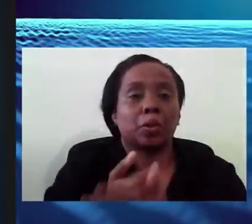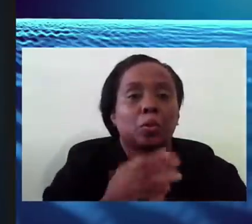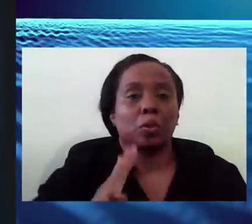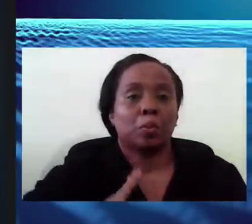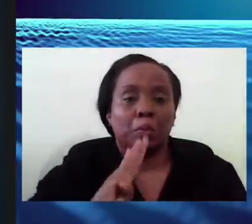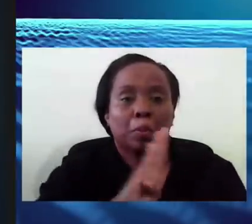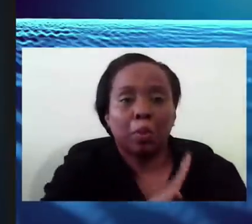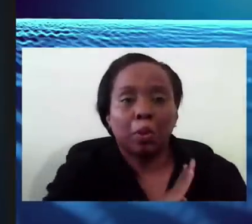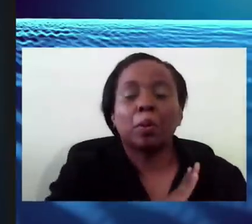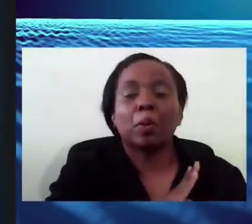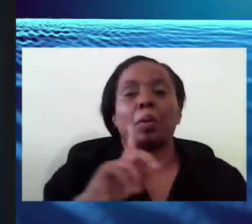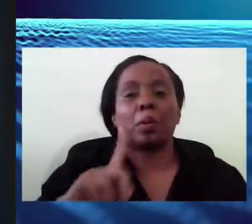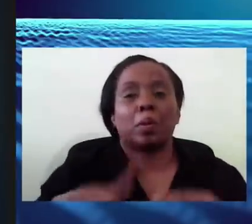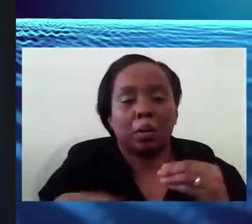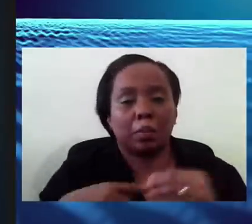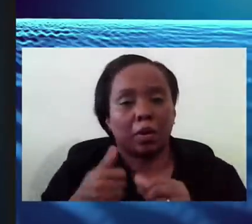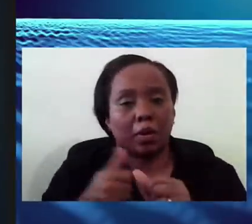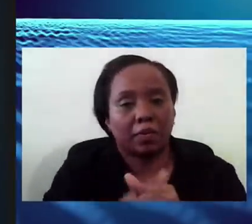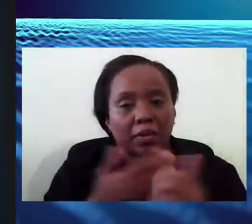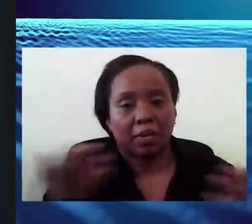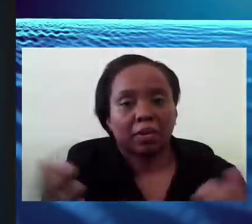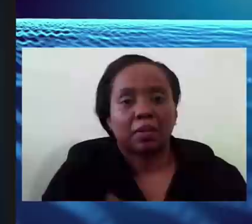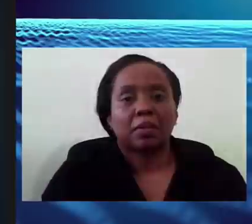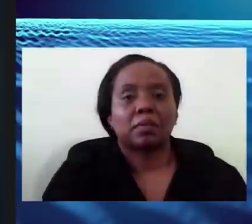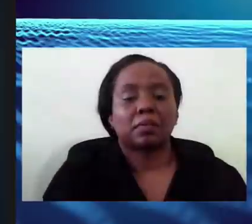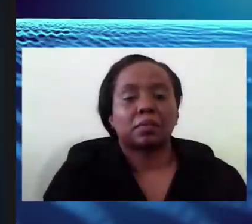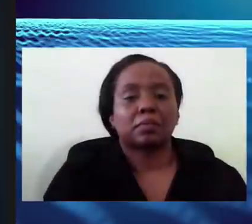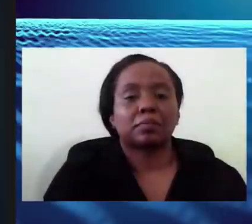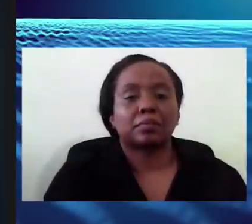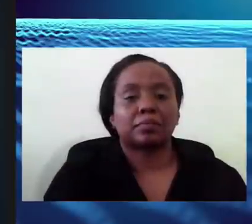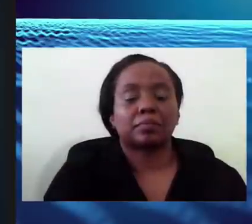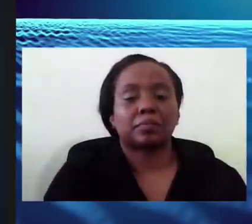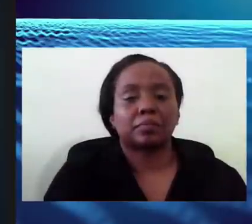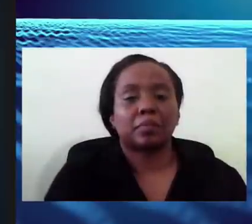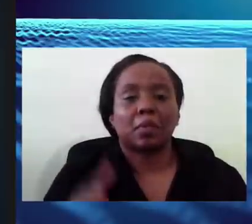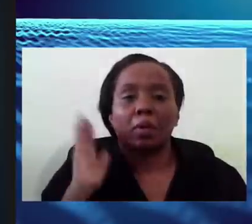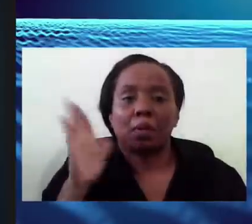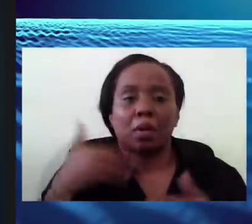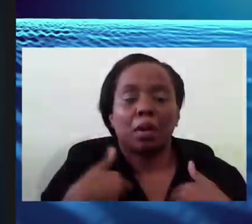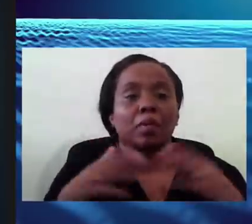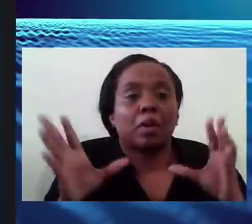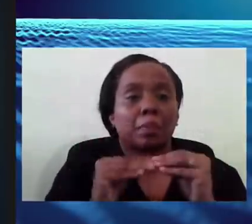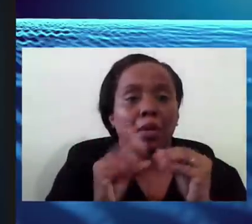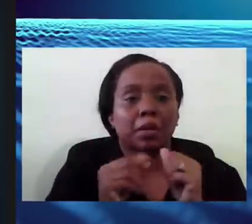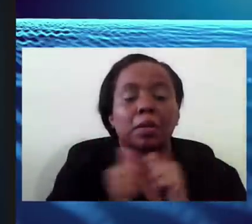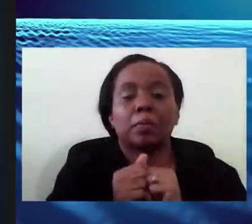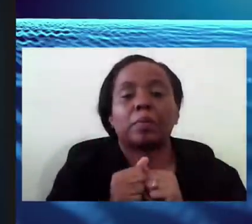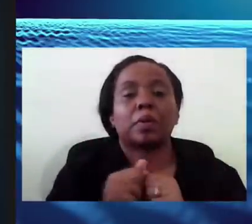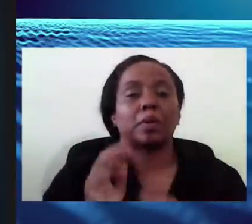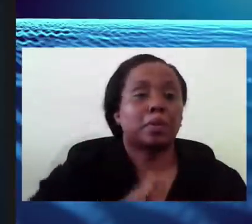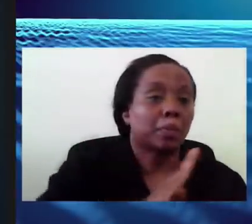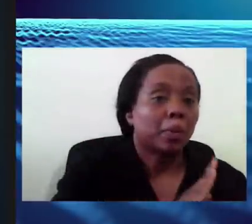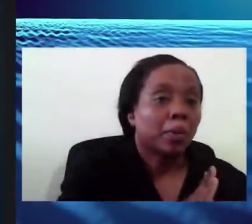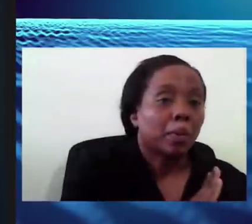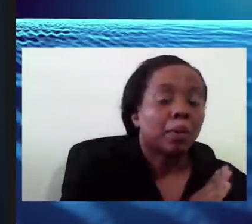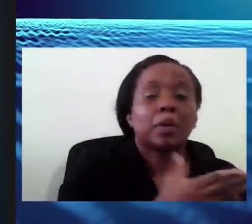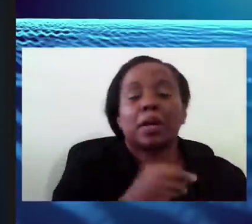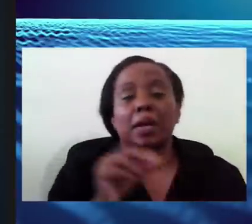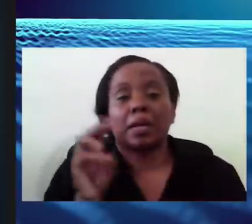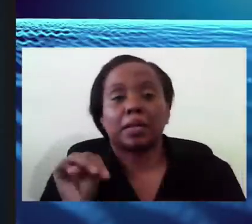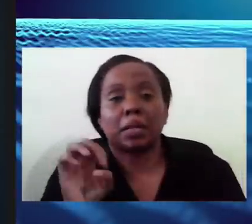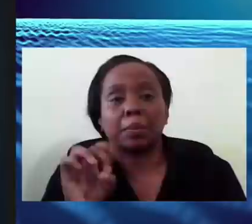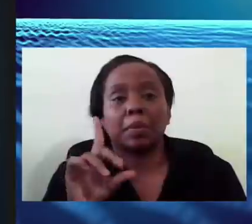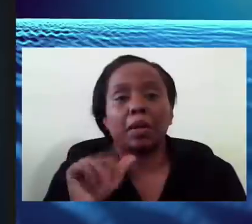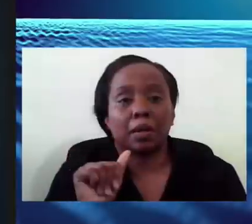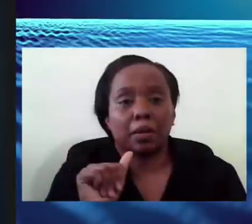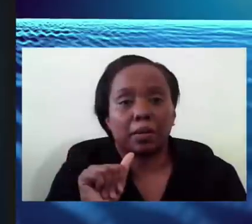see exactly where they are. And if anything, just have a meeting with the press and the board itself and let you address your questions directly